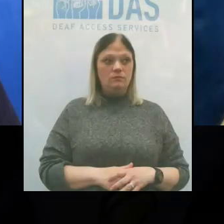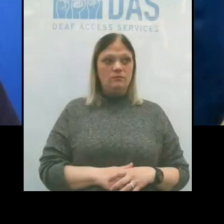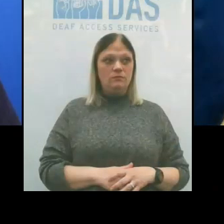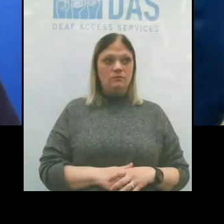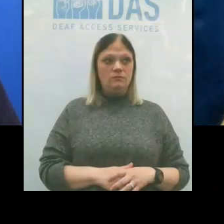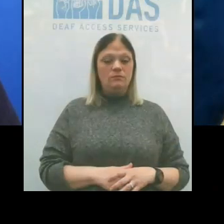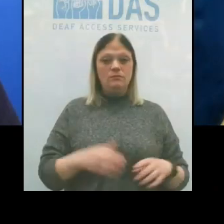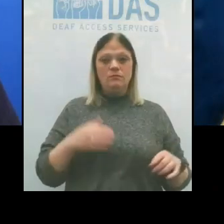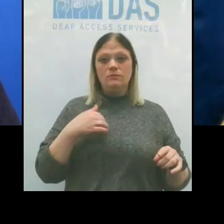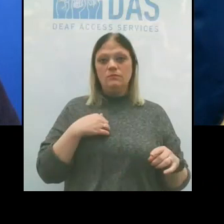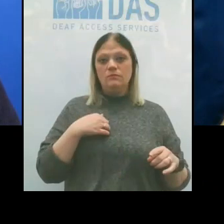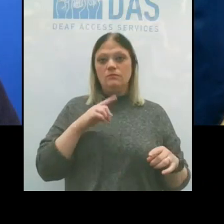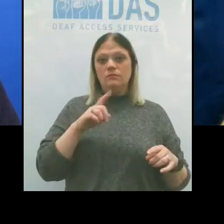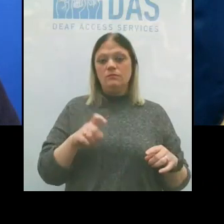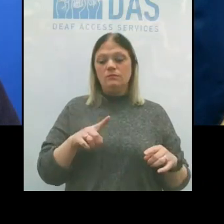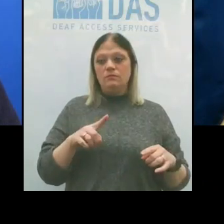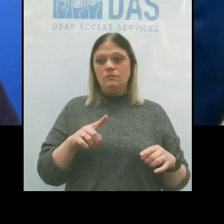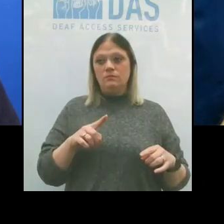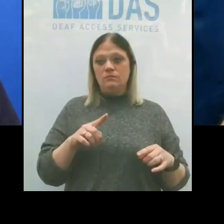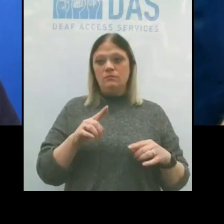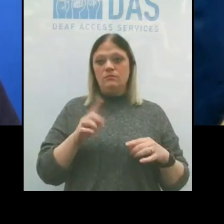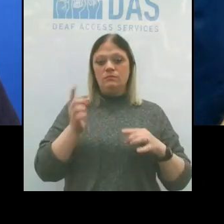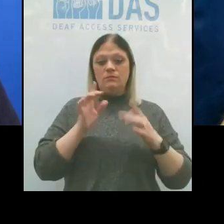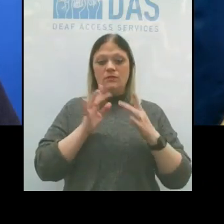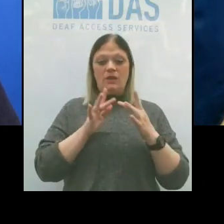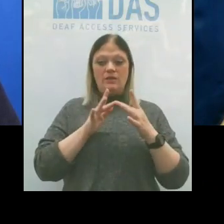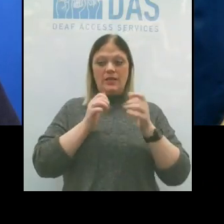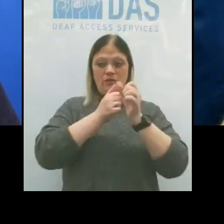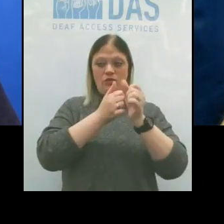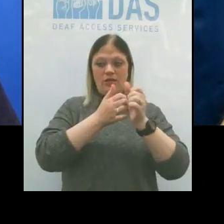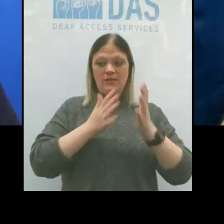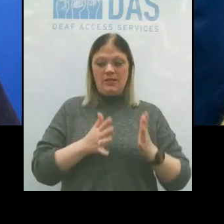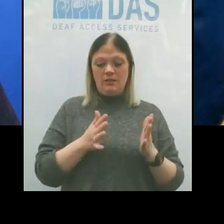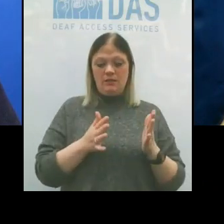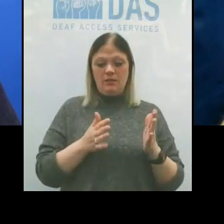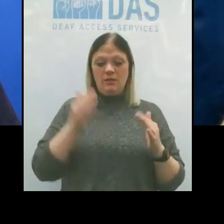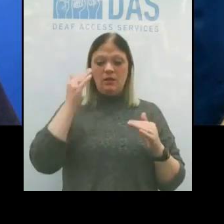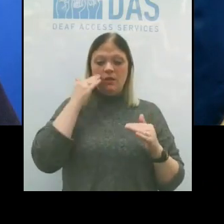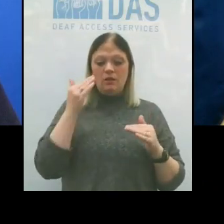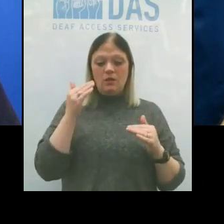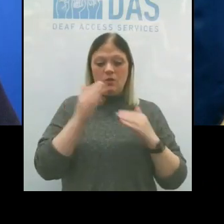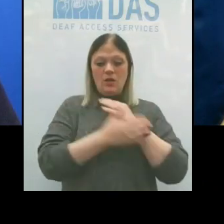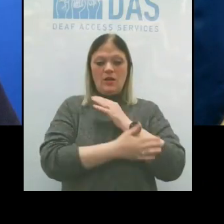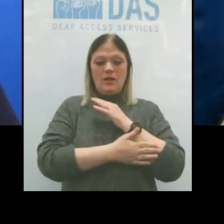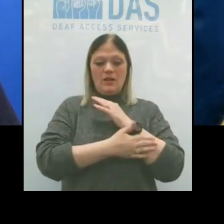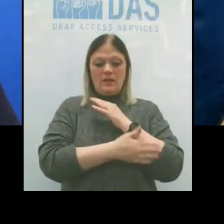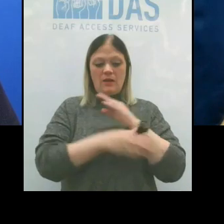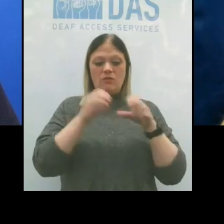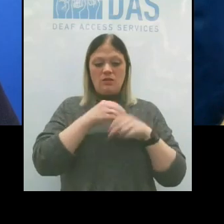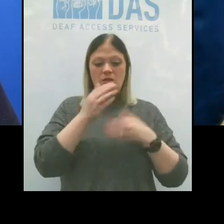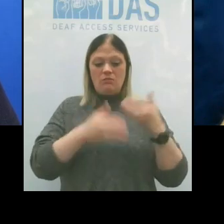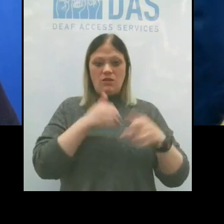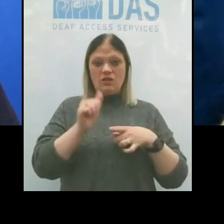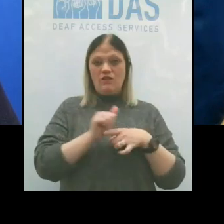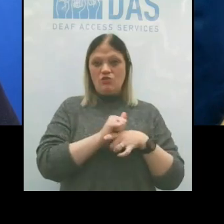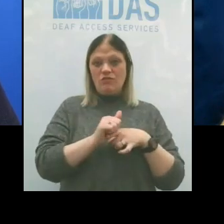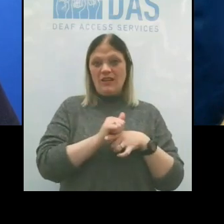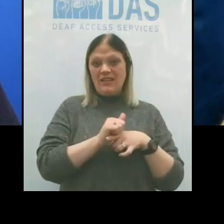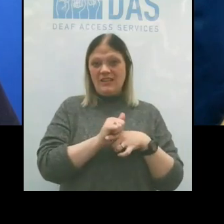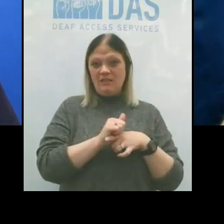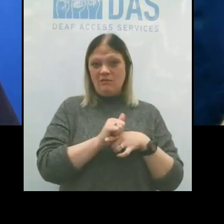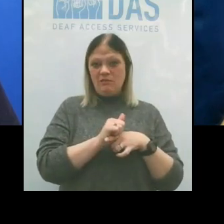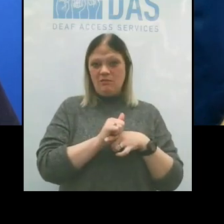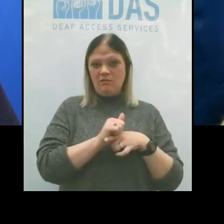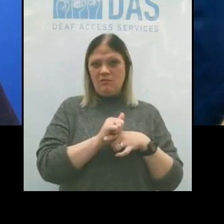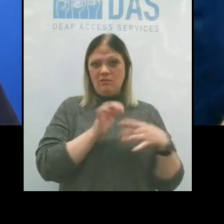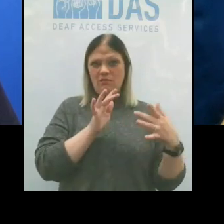Hi, I had a question about where we stand with contact tracing. I know that the county's in the process of training a new